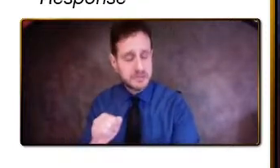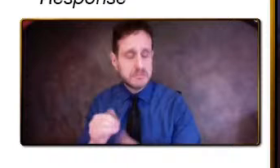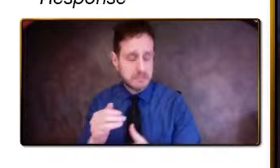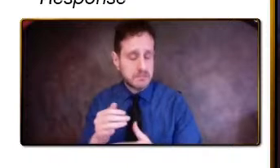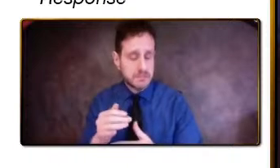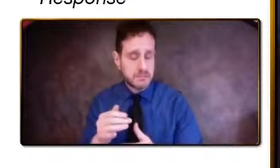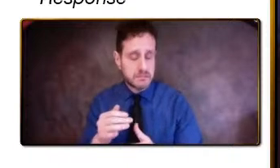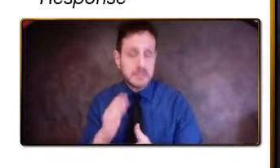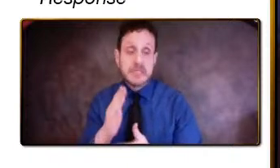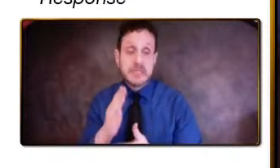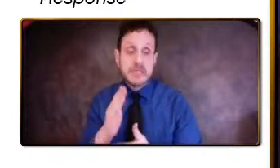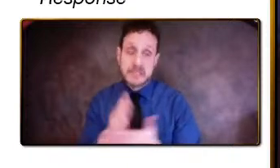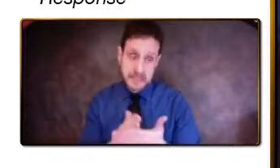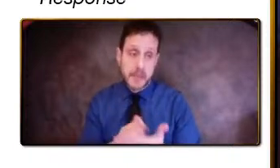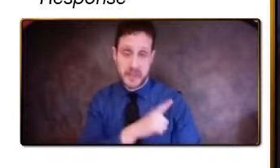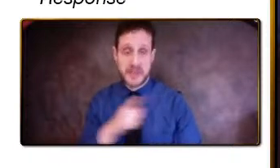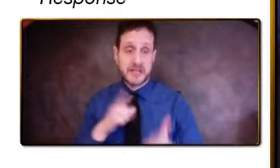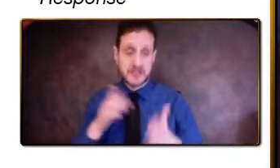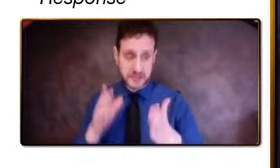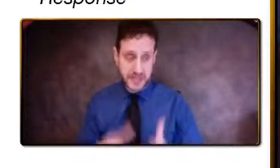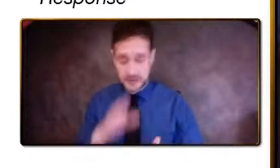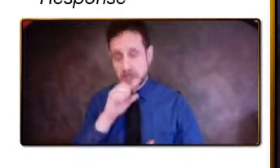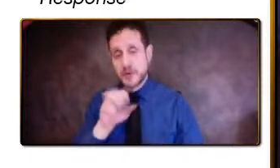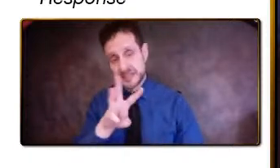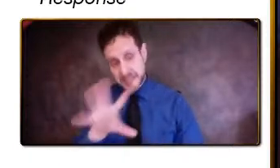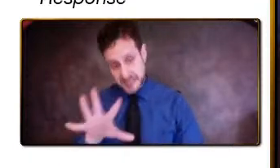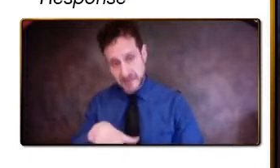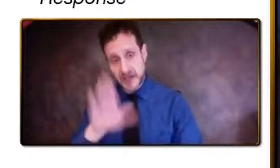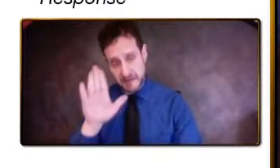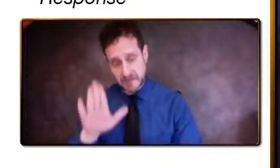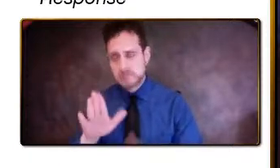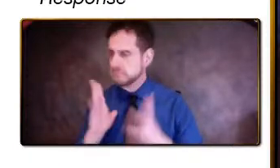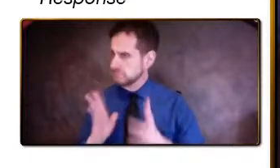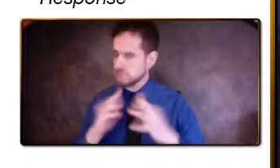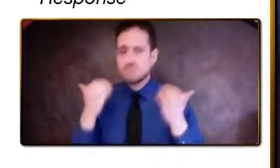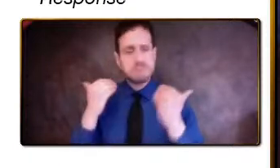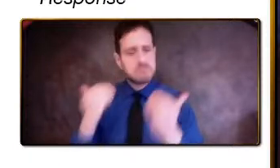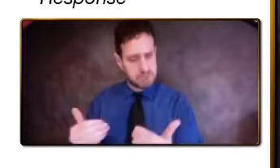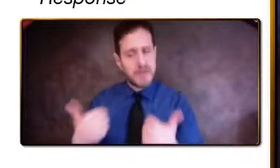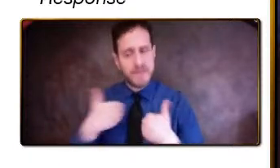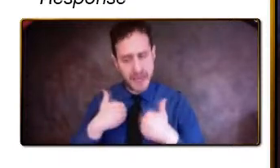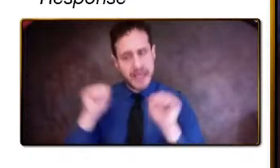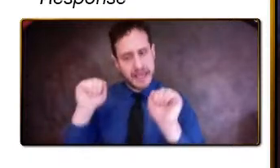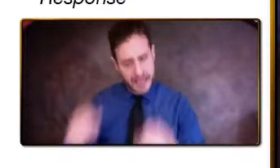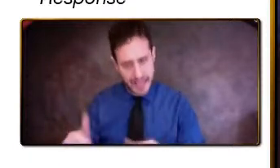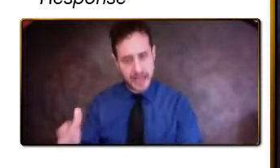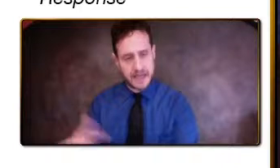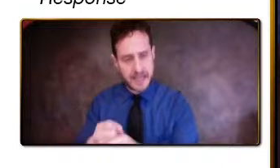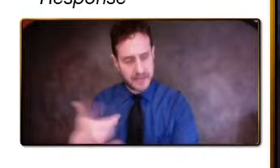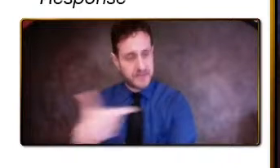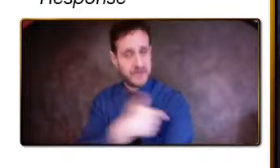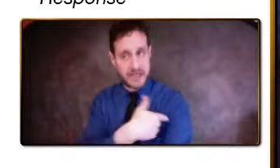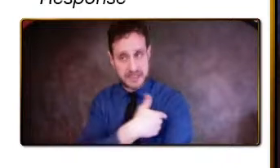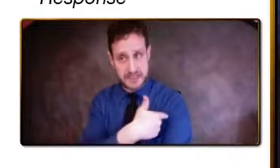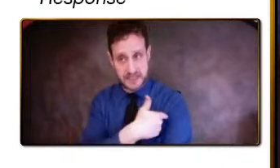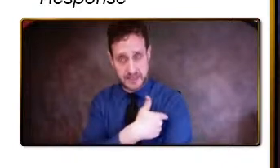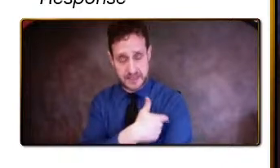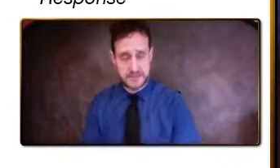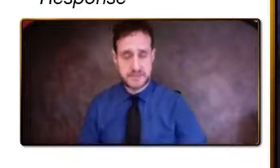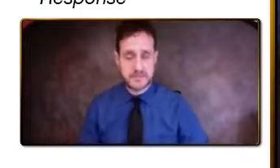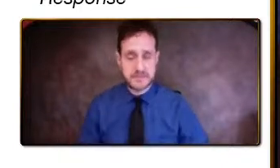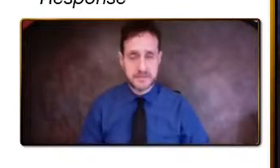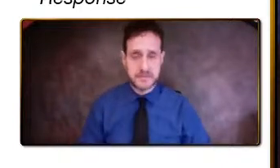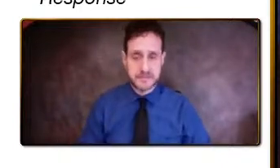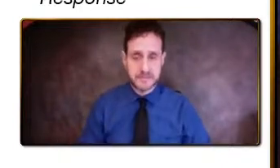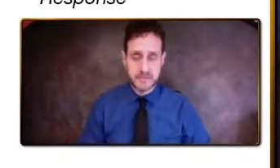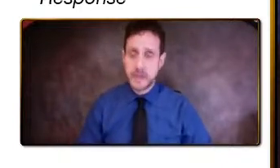which some members of the General Assembly are, then they have the ability to get vaccinated in those phases.